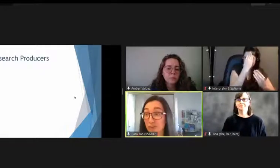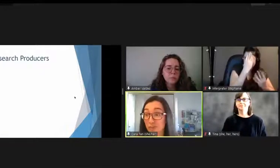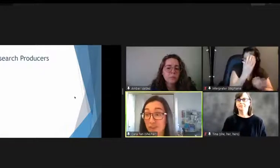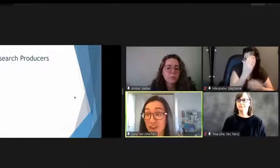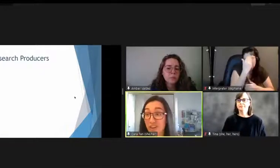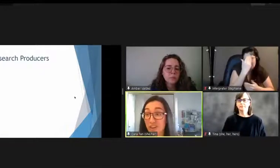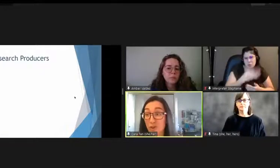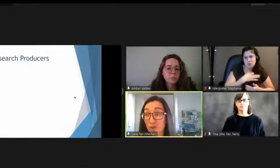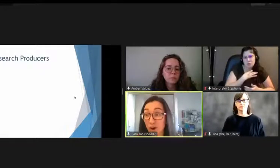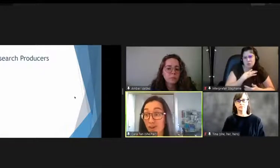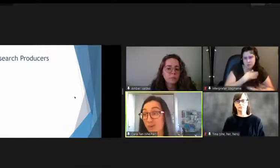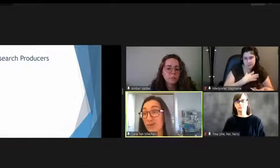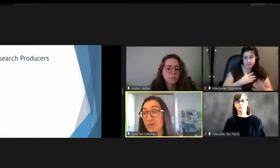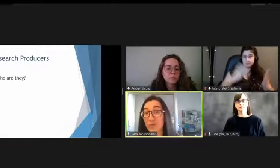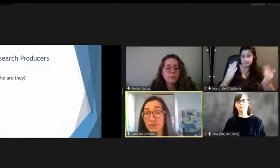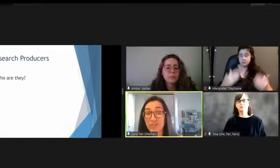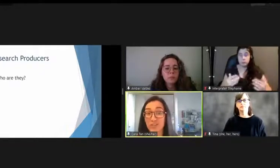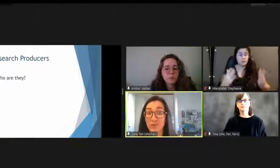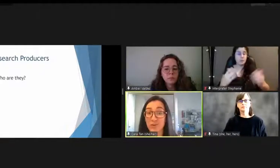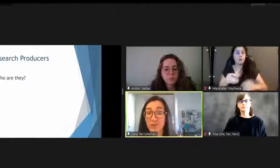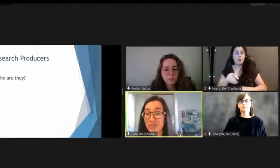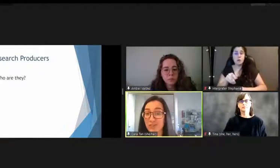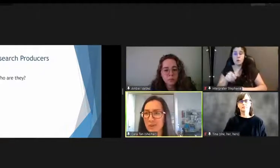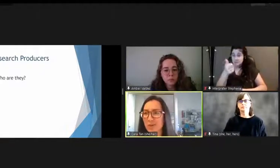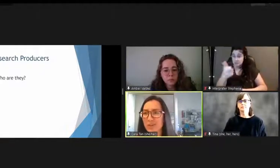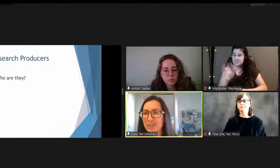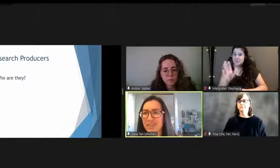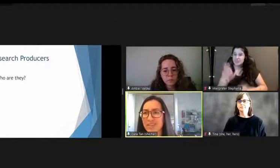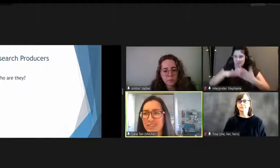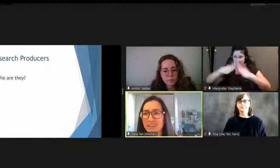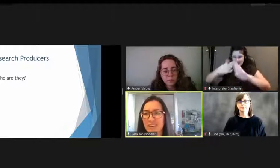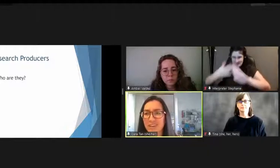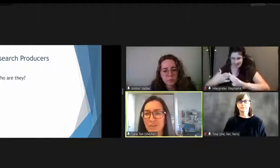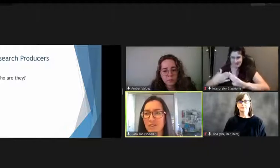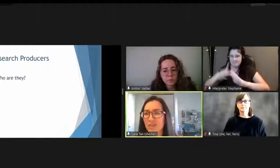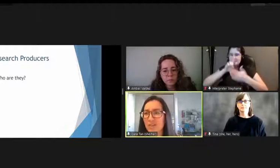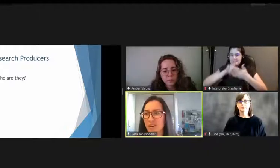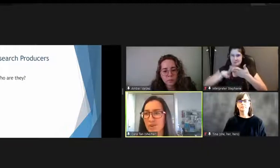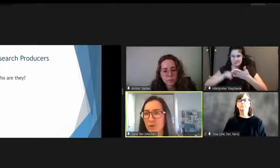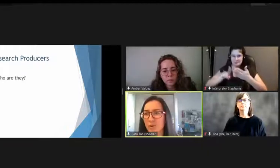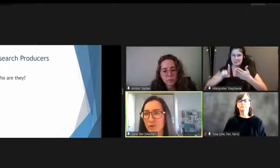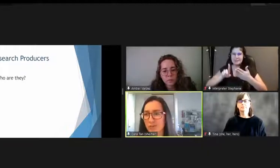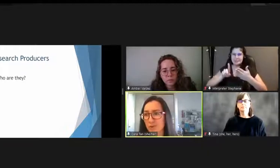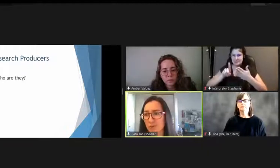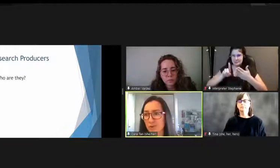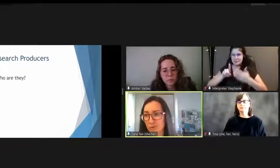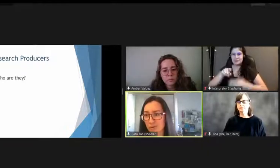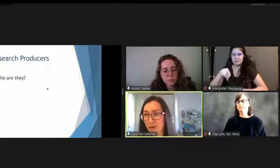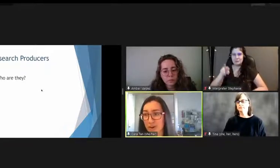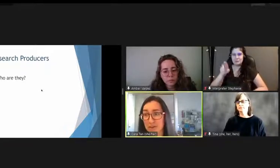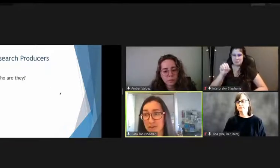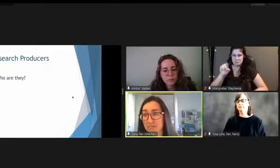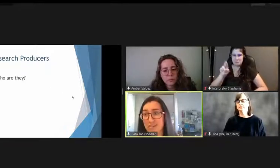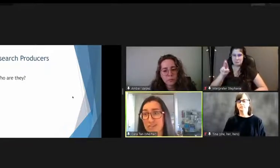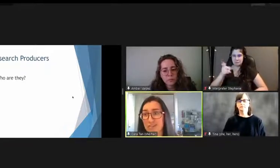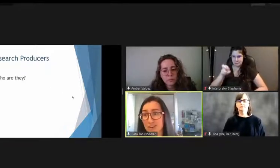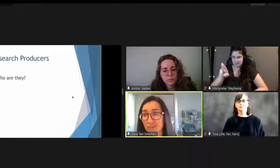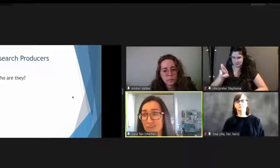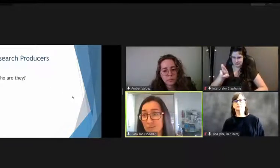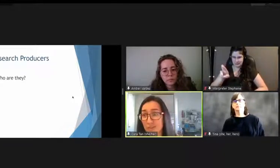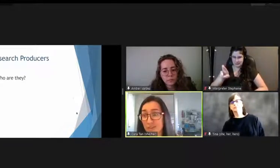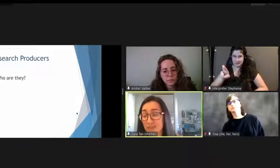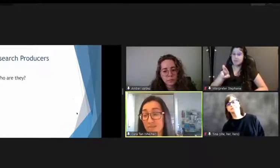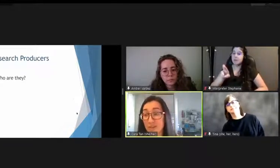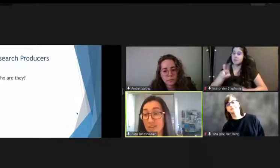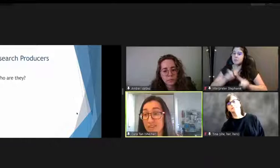research producers. You all are going to be research producers, but I want you to see an image of who research producers are, just